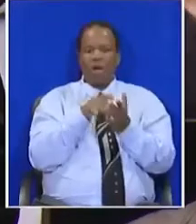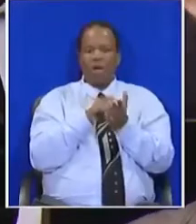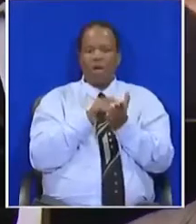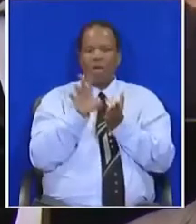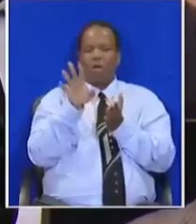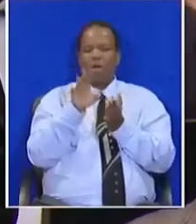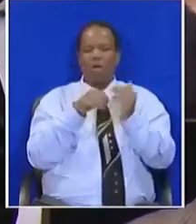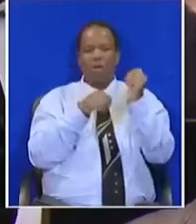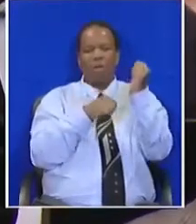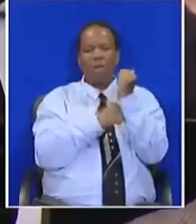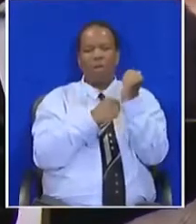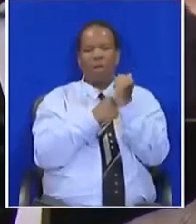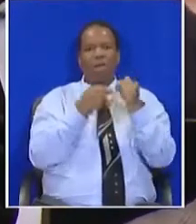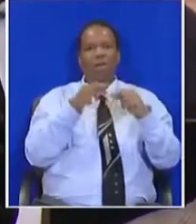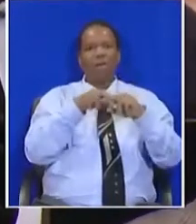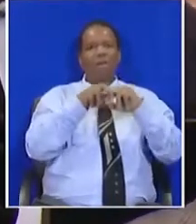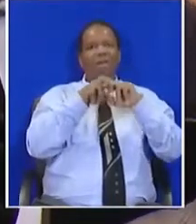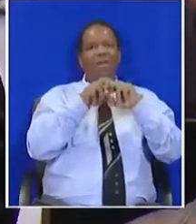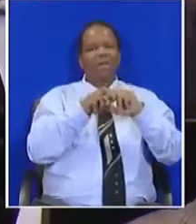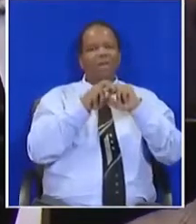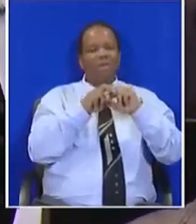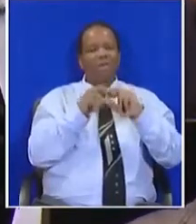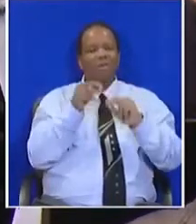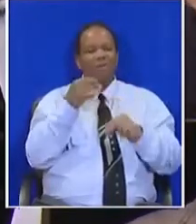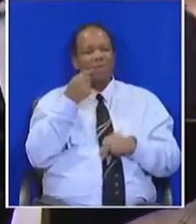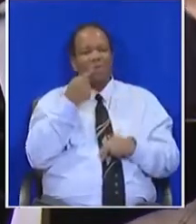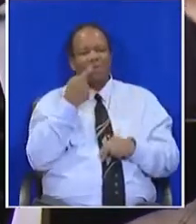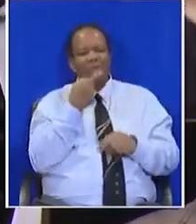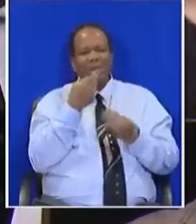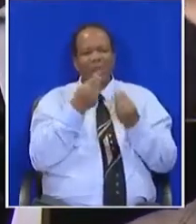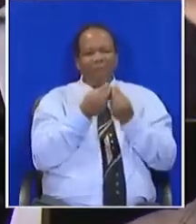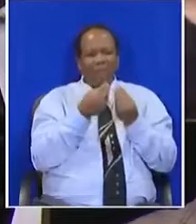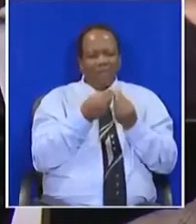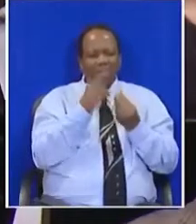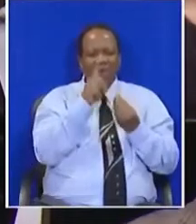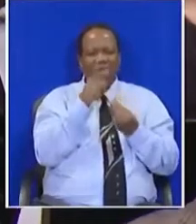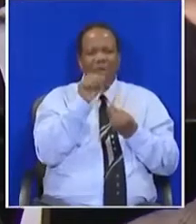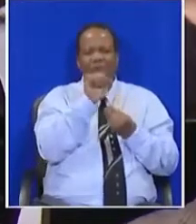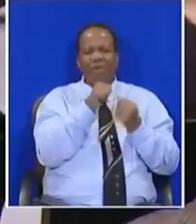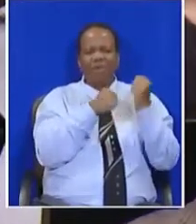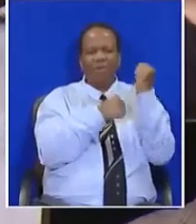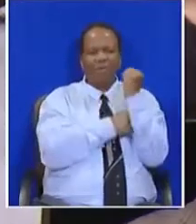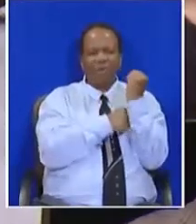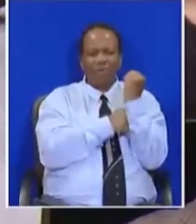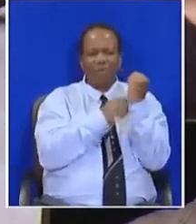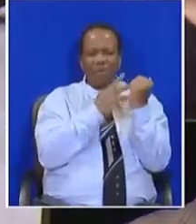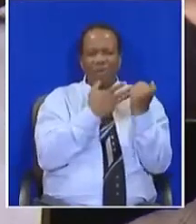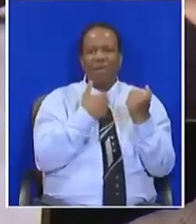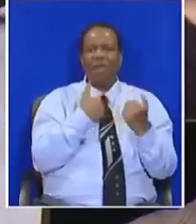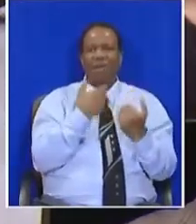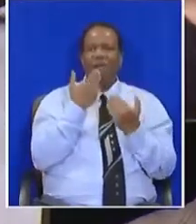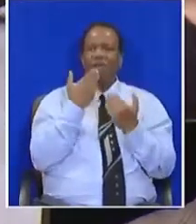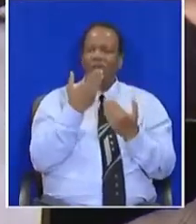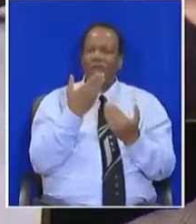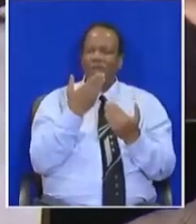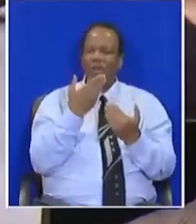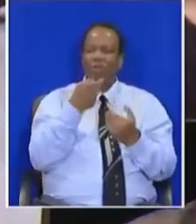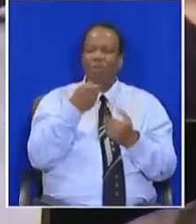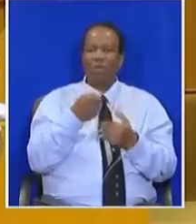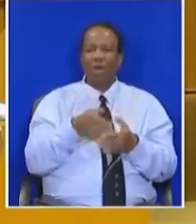who continue to make insinuations upon the office that he occupies. Thank you, Speaker.